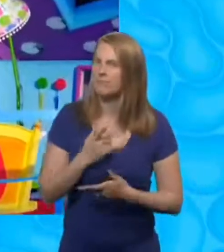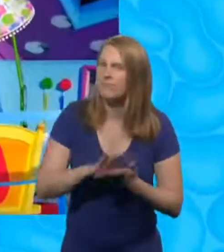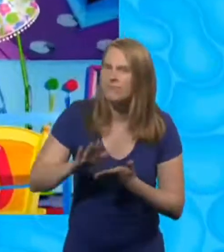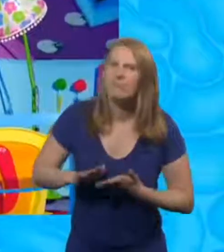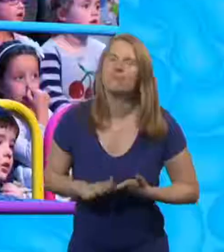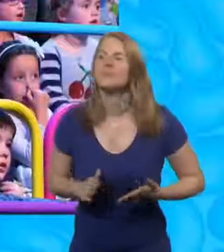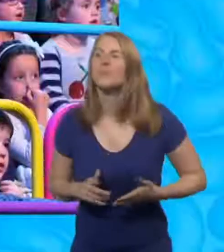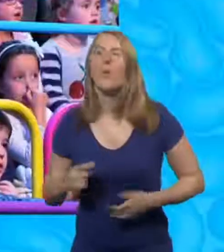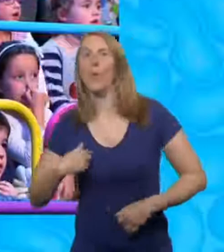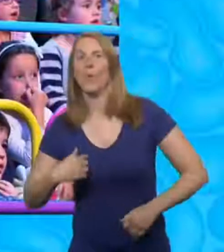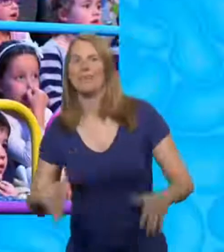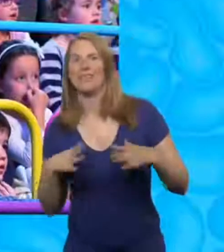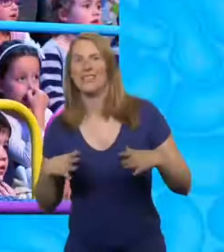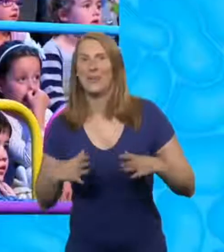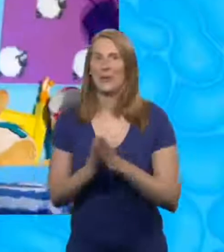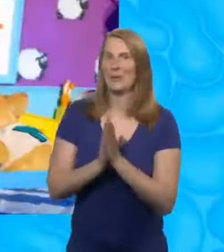ready.